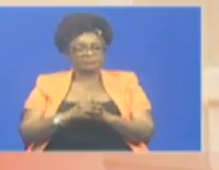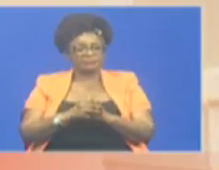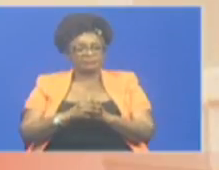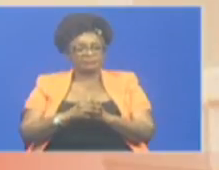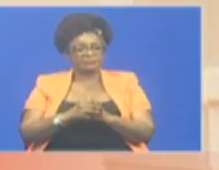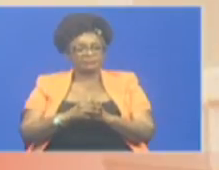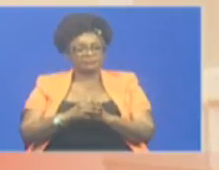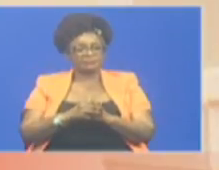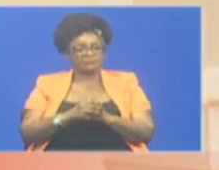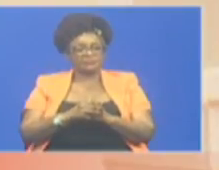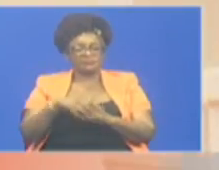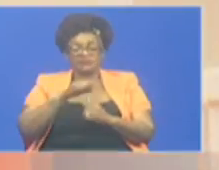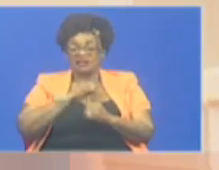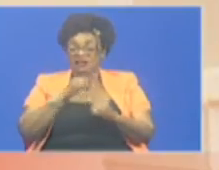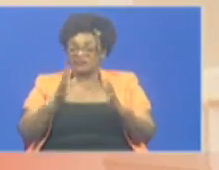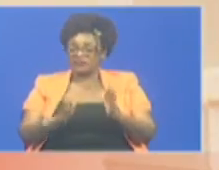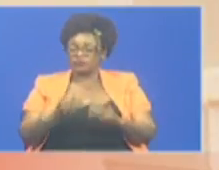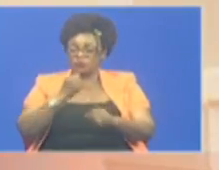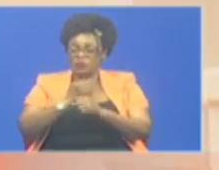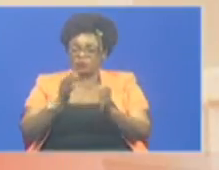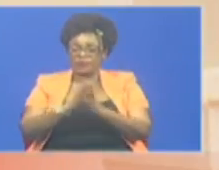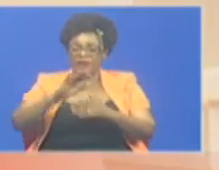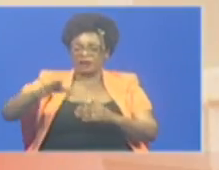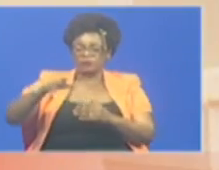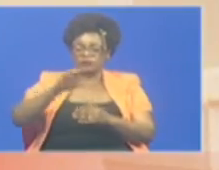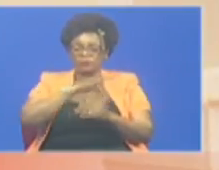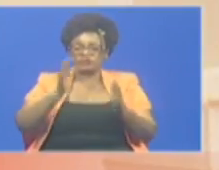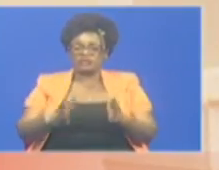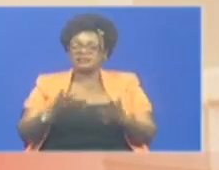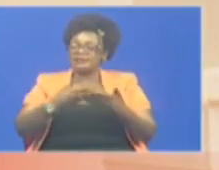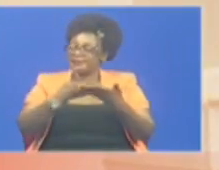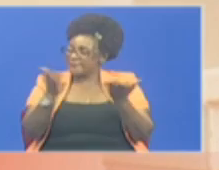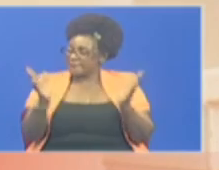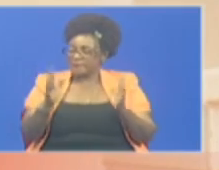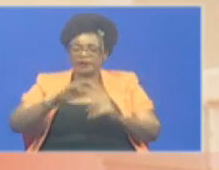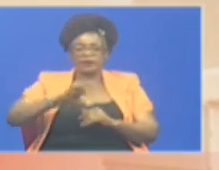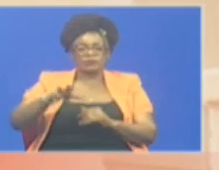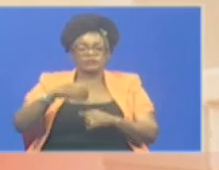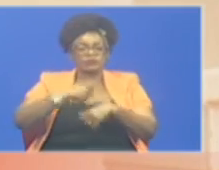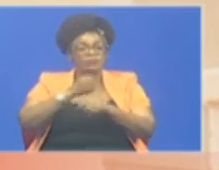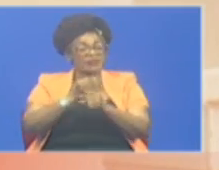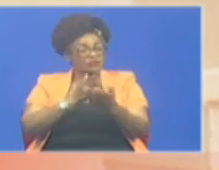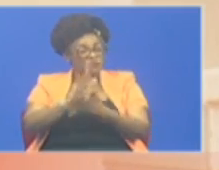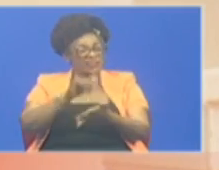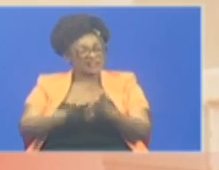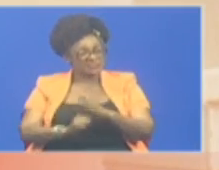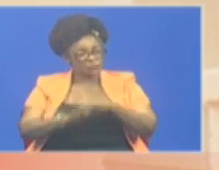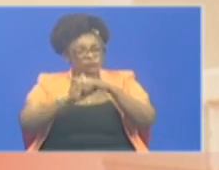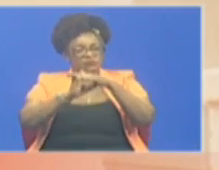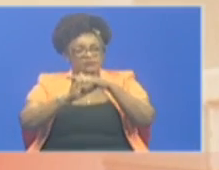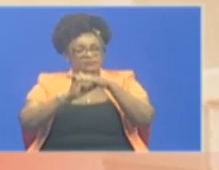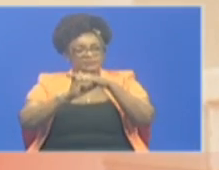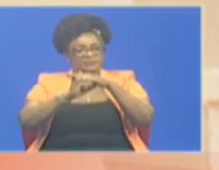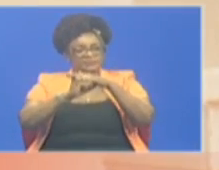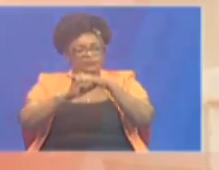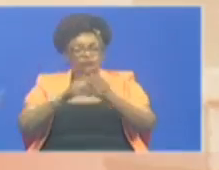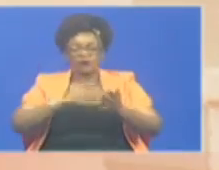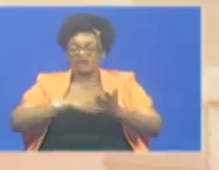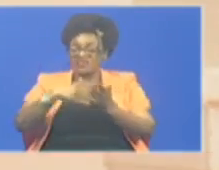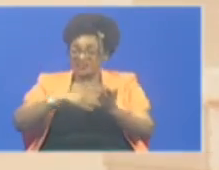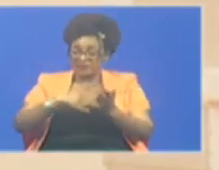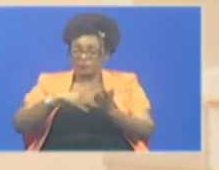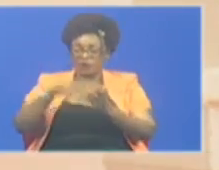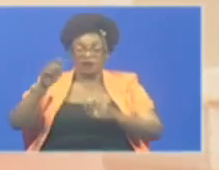that governors will work with county commissioners in every county to ensure that support to our vulnerable fellow